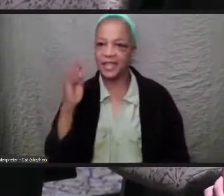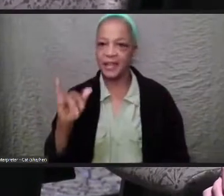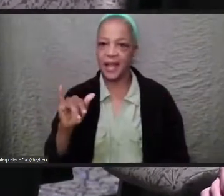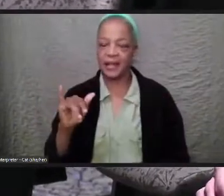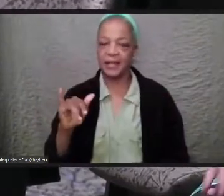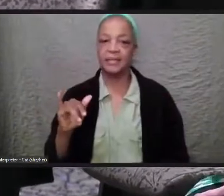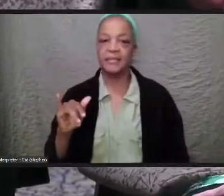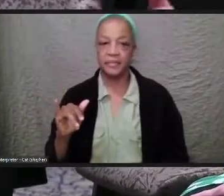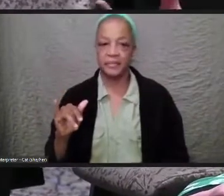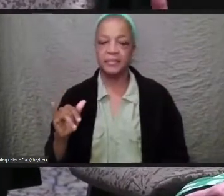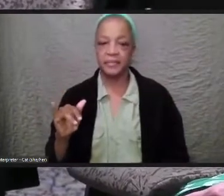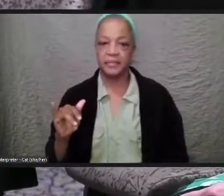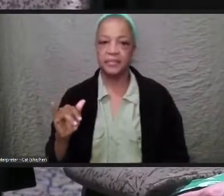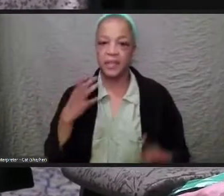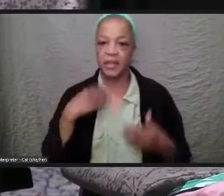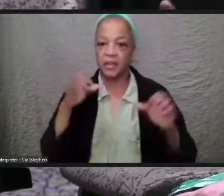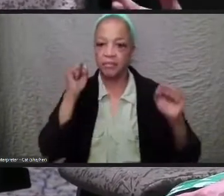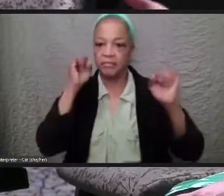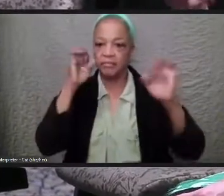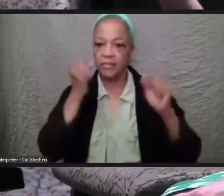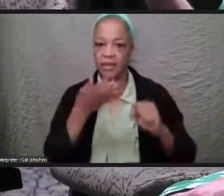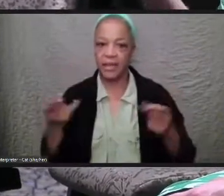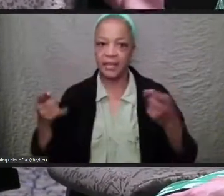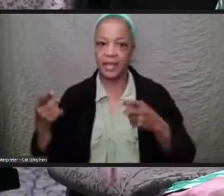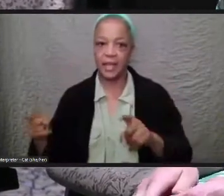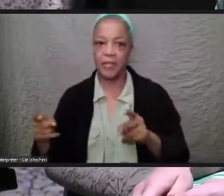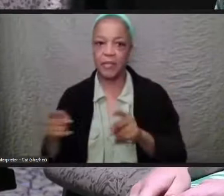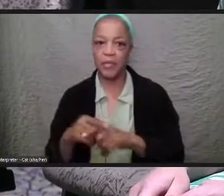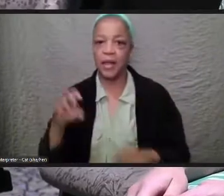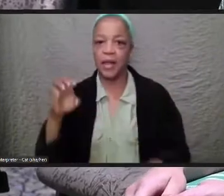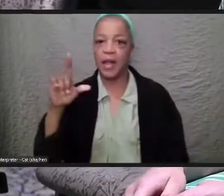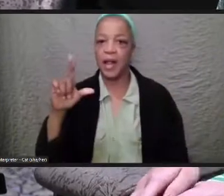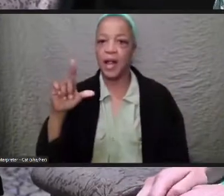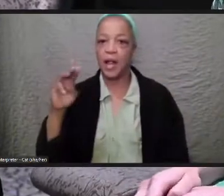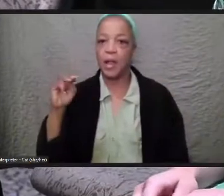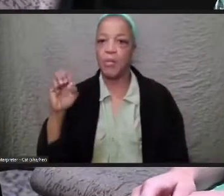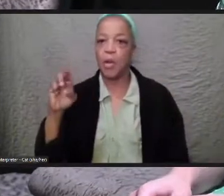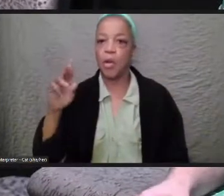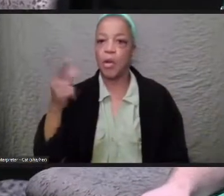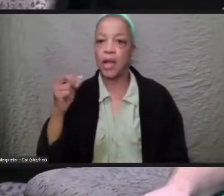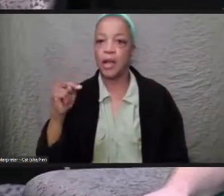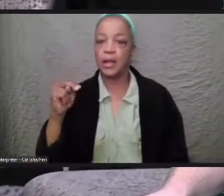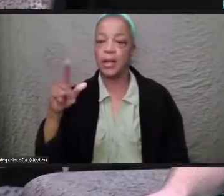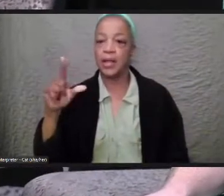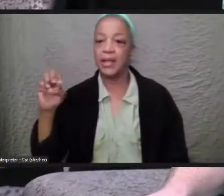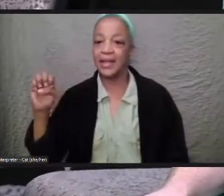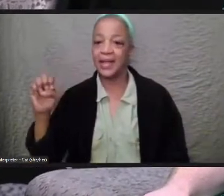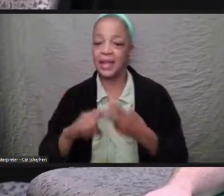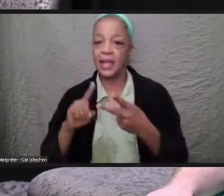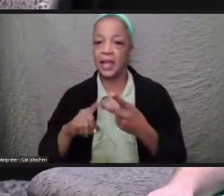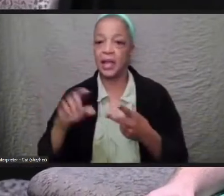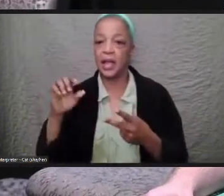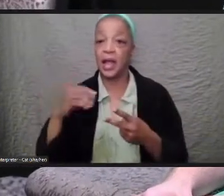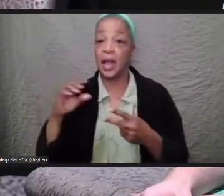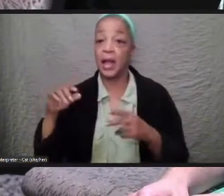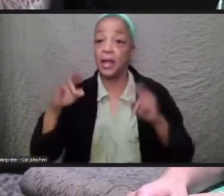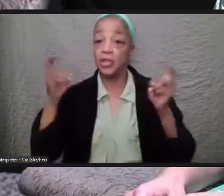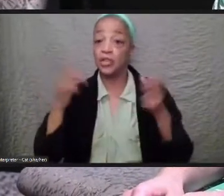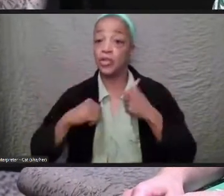there are like incredible things happening, like with L. Morgan Lee and mm-hmm. In a Strange Loop. But you know, that